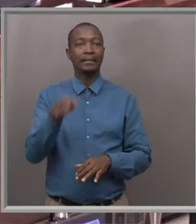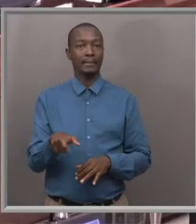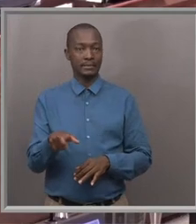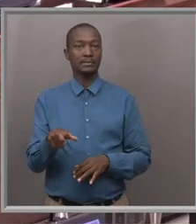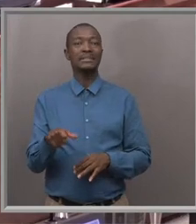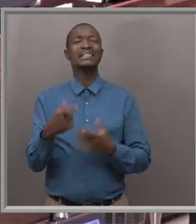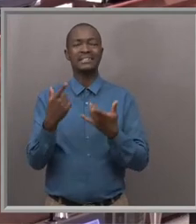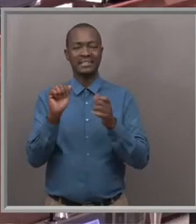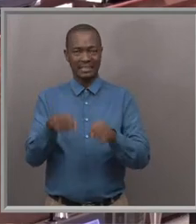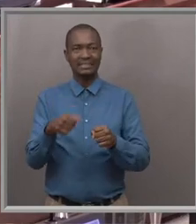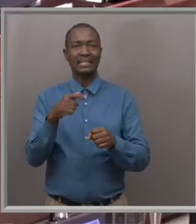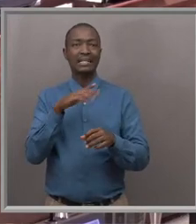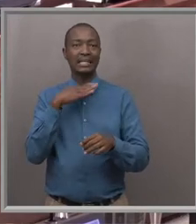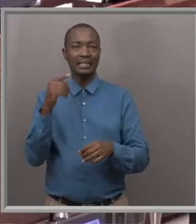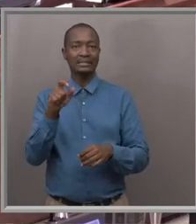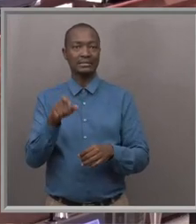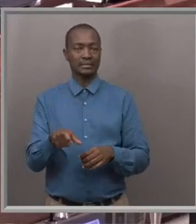kill.